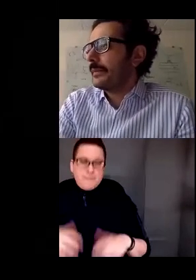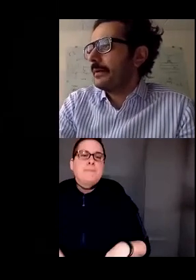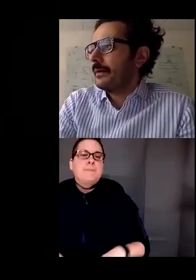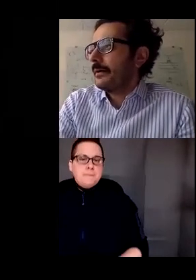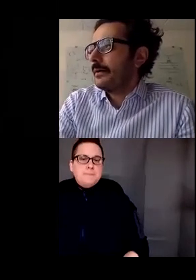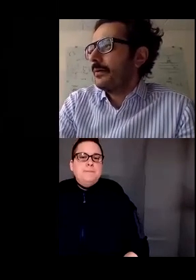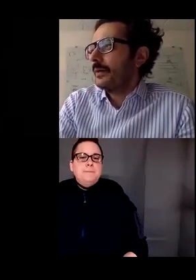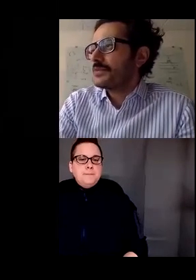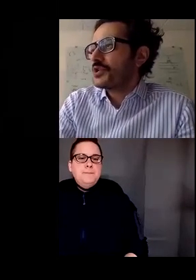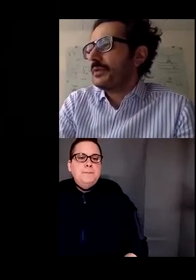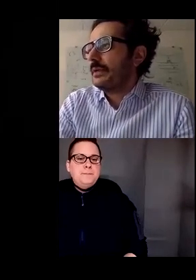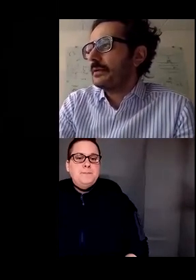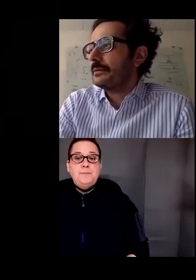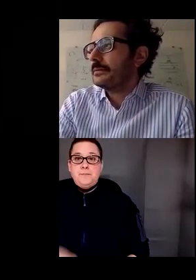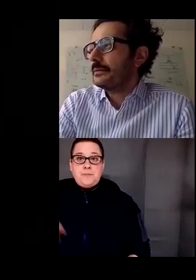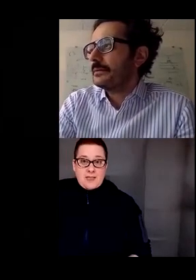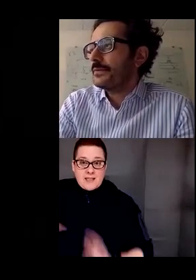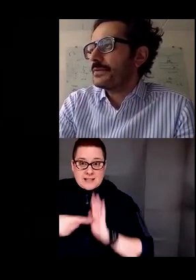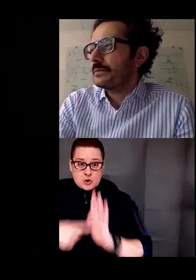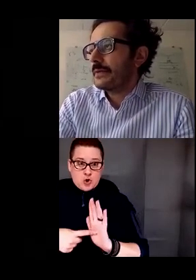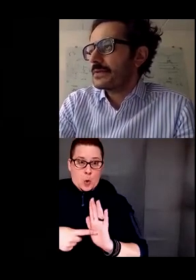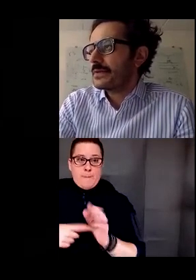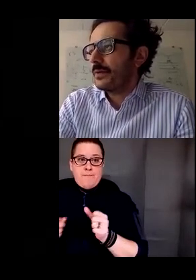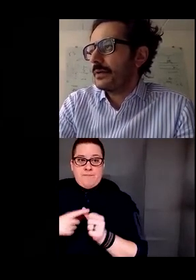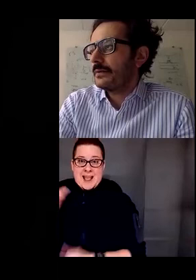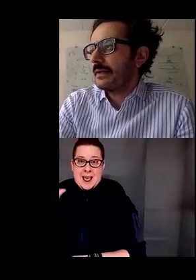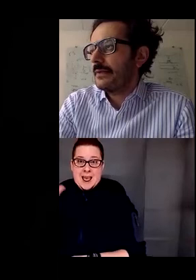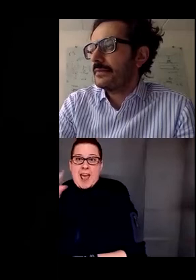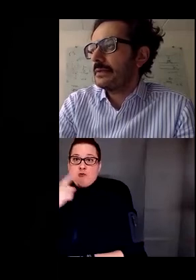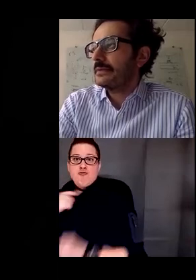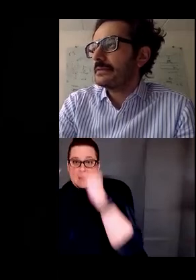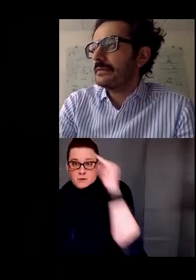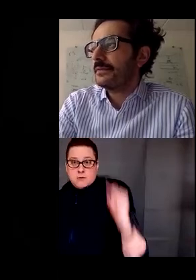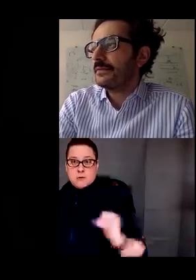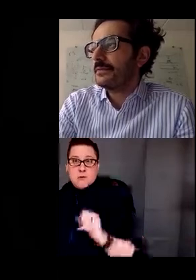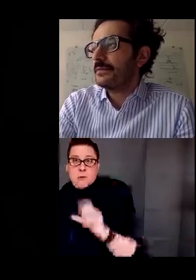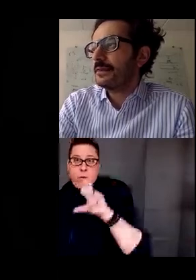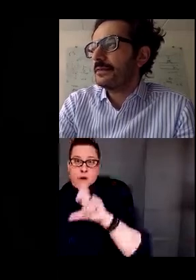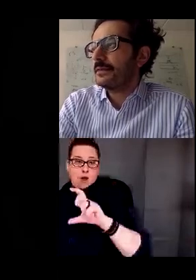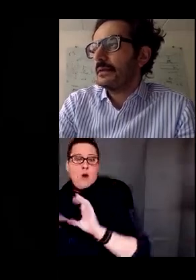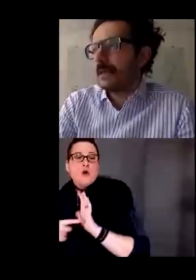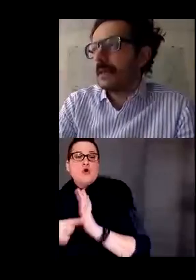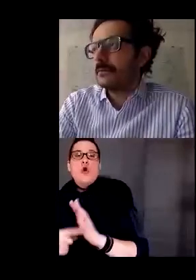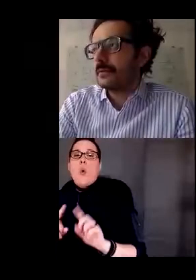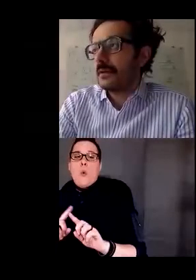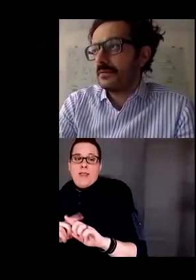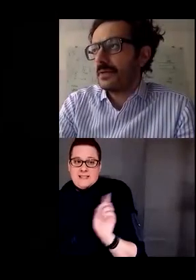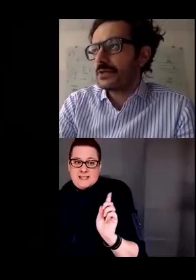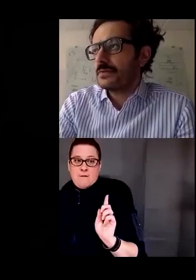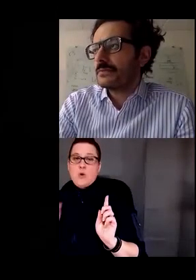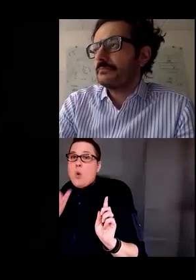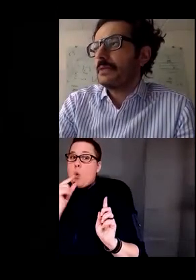So what I'm showing here in the first red square on the left is the difference between, again,